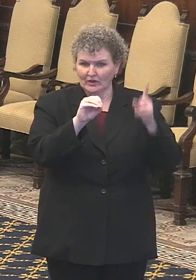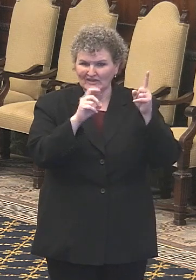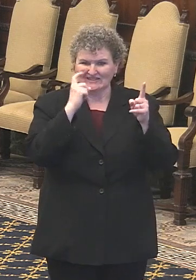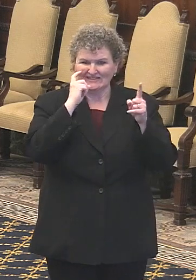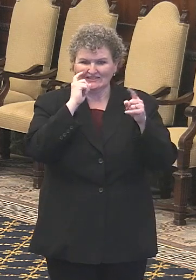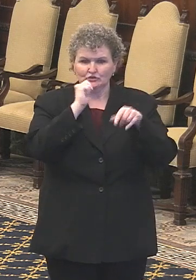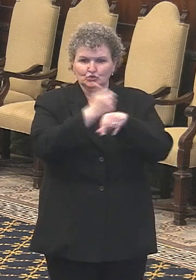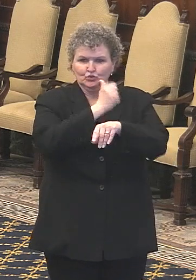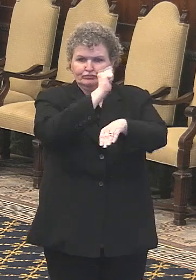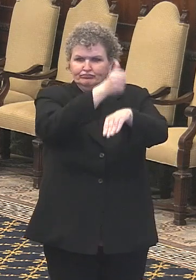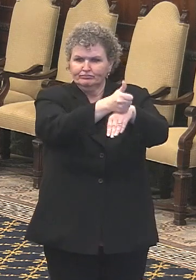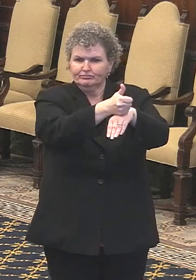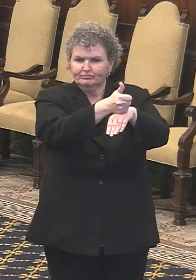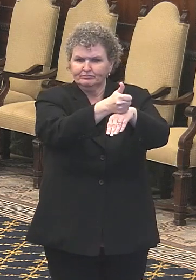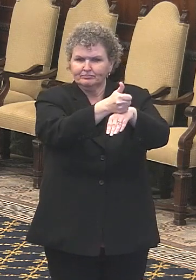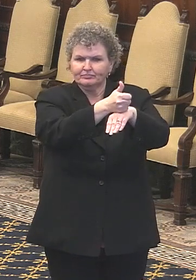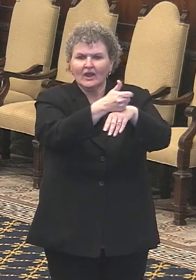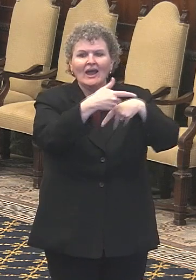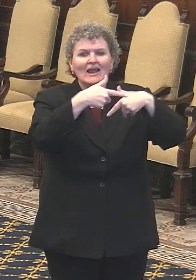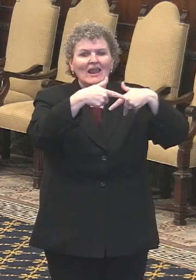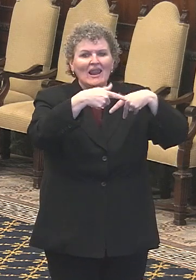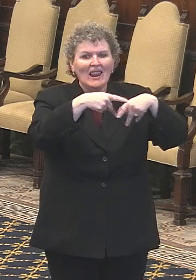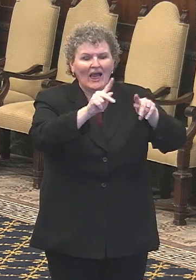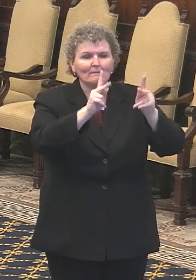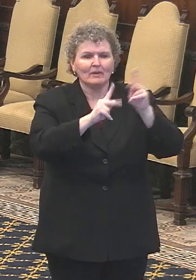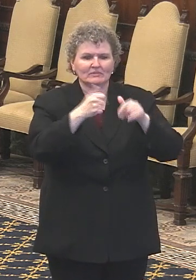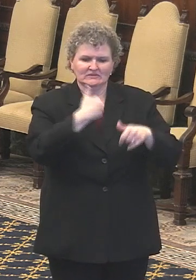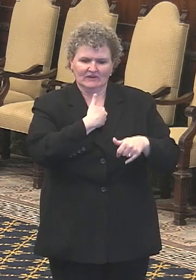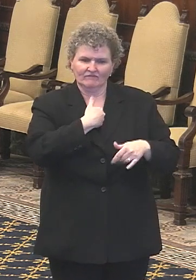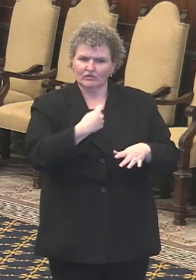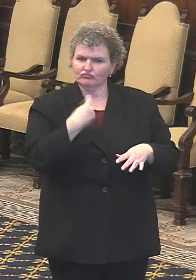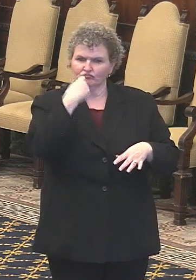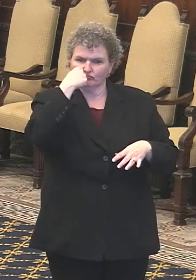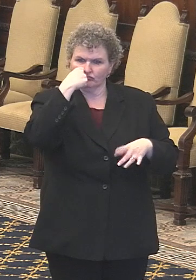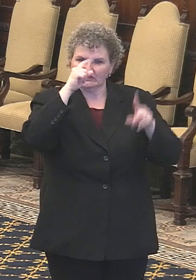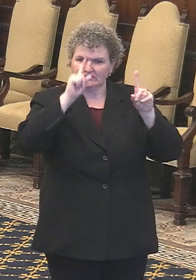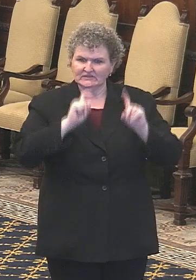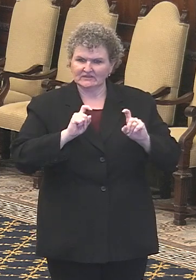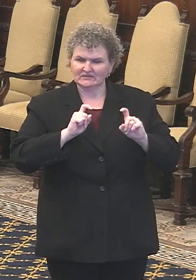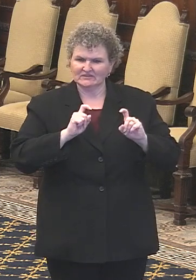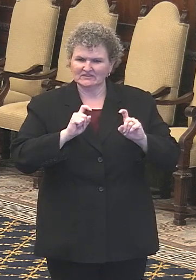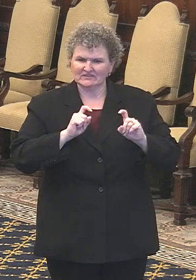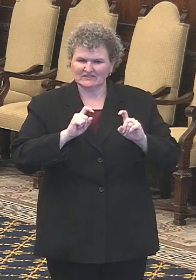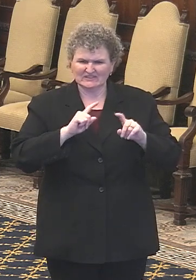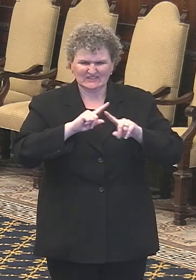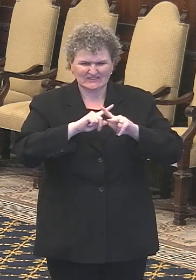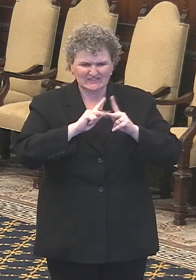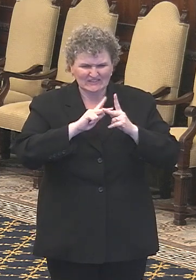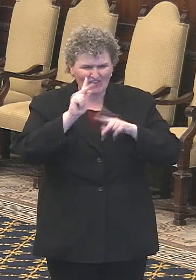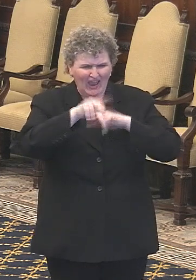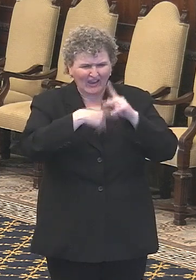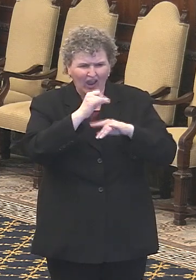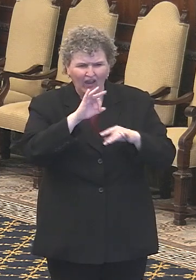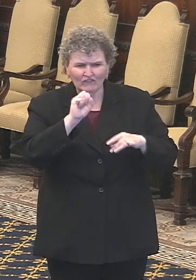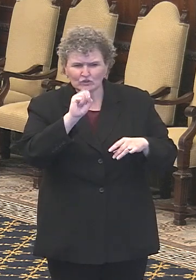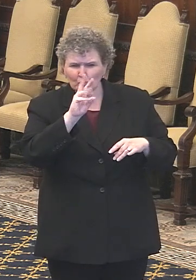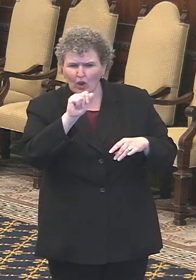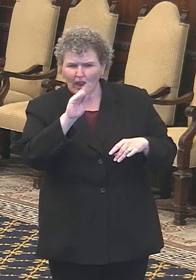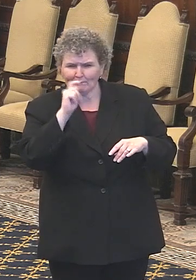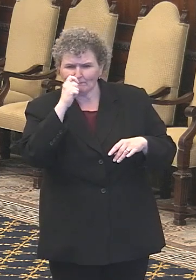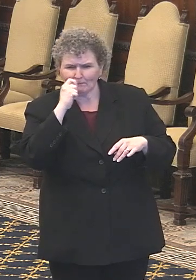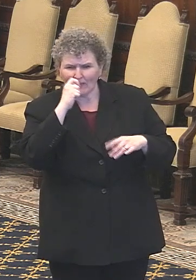testing. So I guess this will be for Dr. Farley. Is that a different kind of swab, and do you expect that would speed things up at